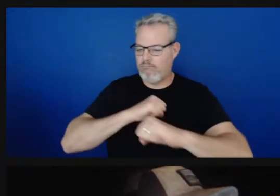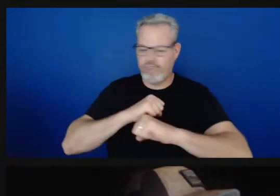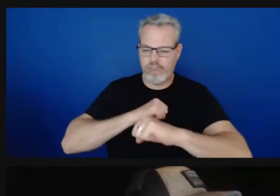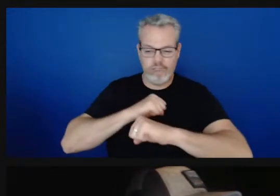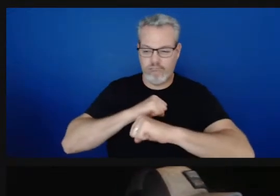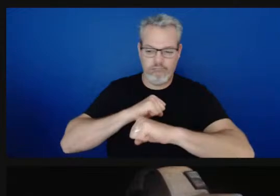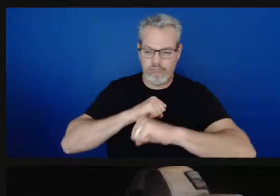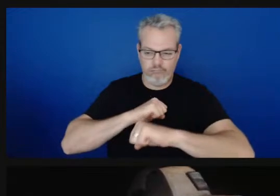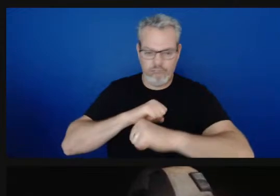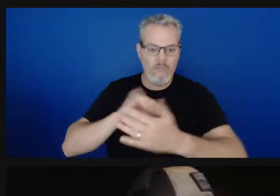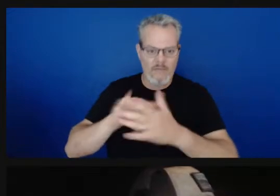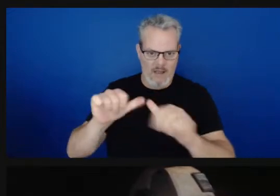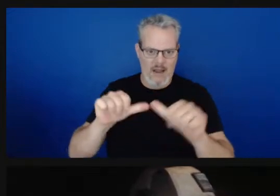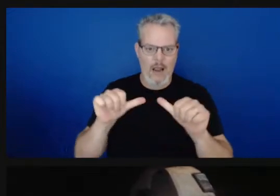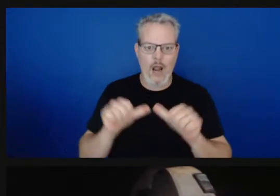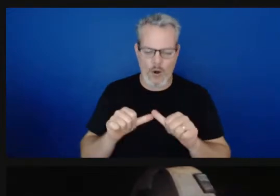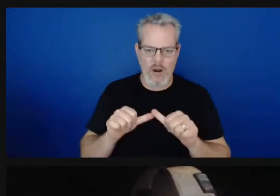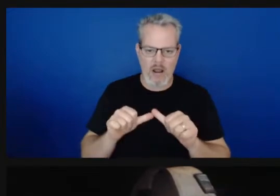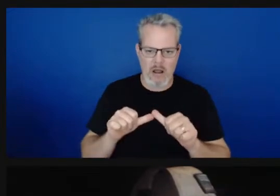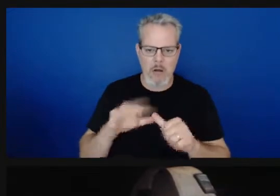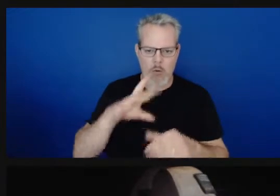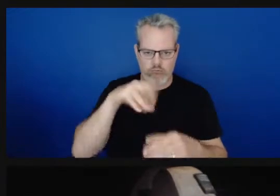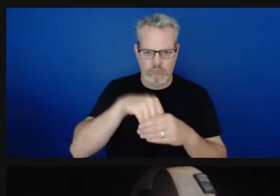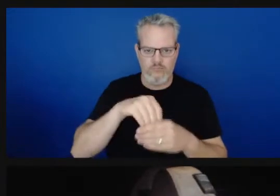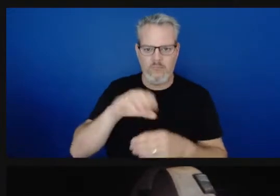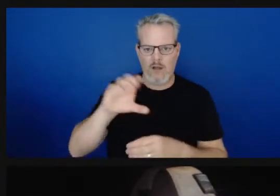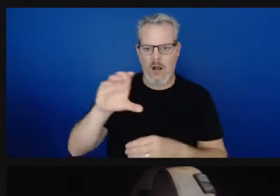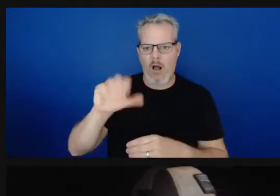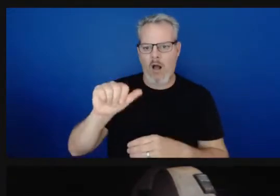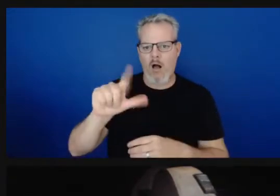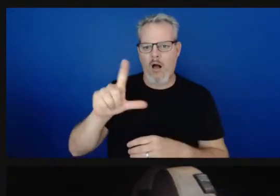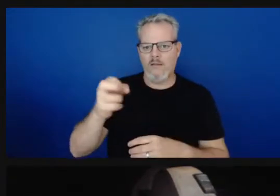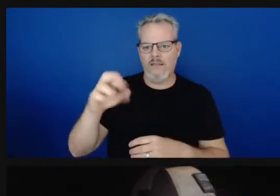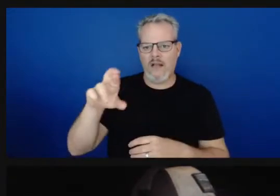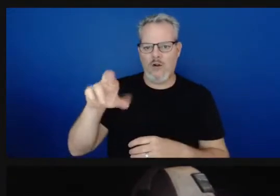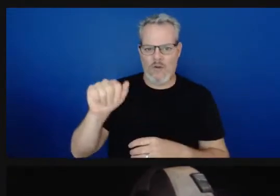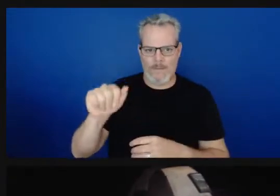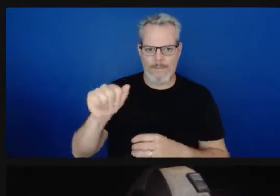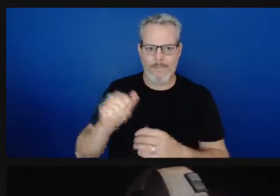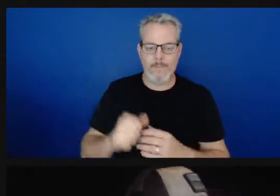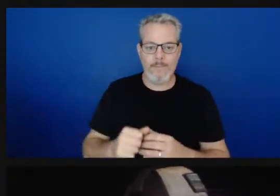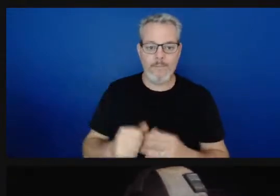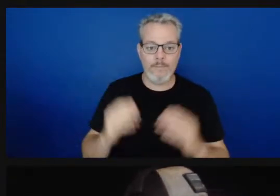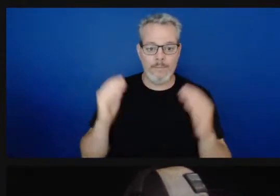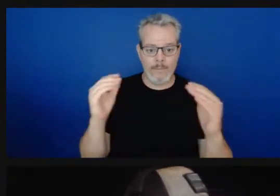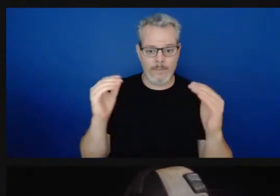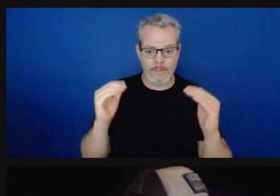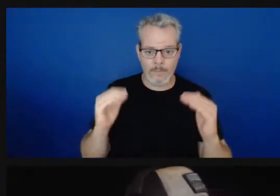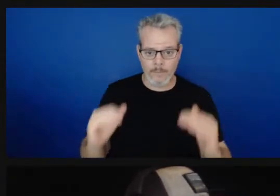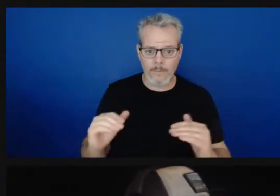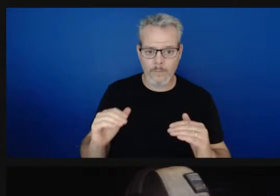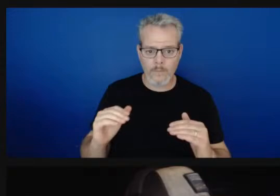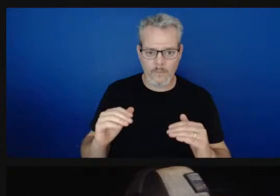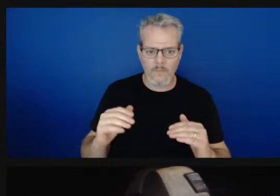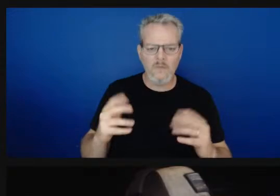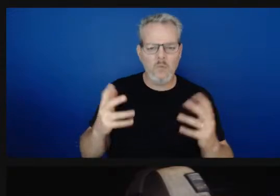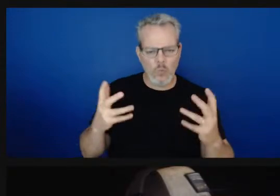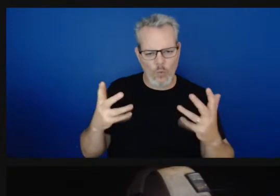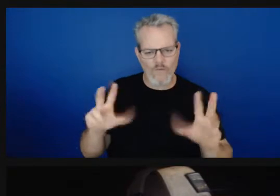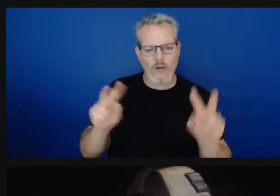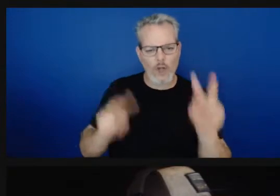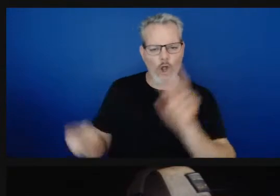there, mostly within a caldera. I'll skip down through the monitoring signals we've looked at